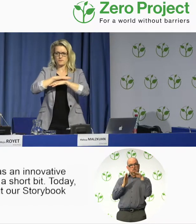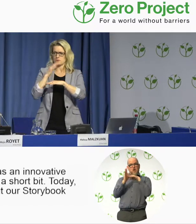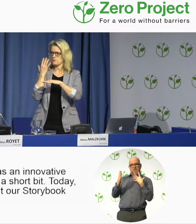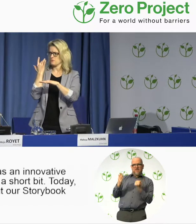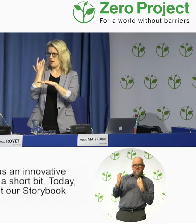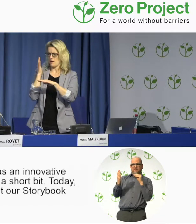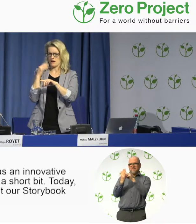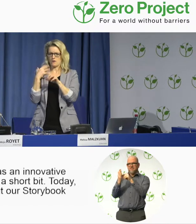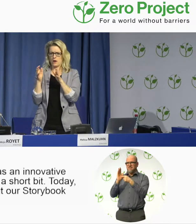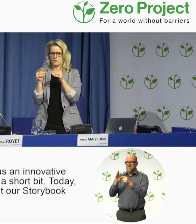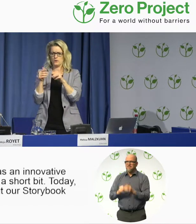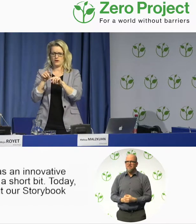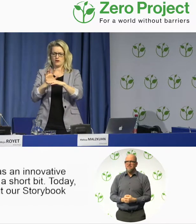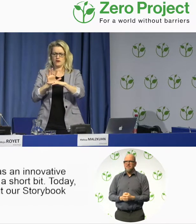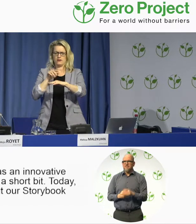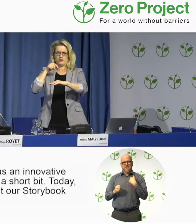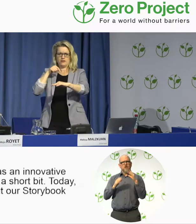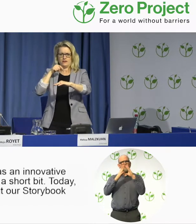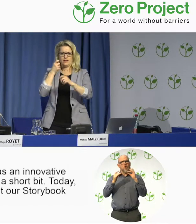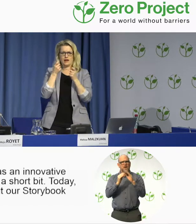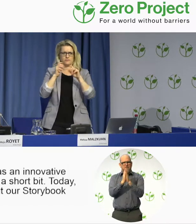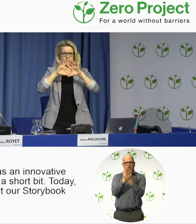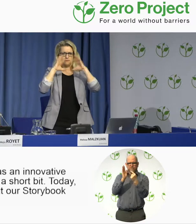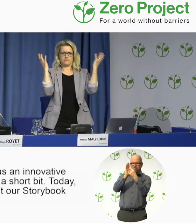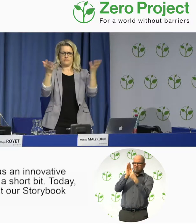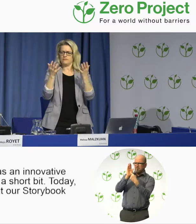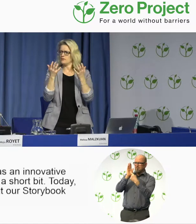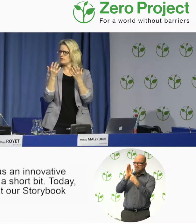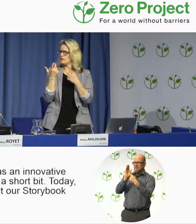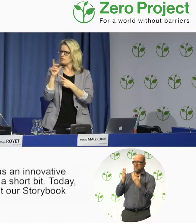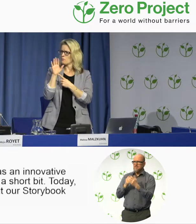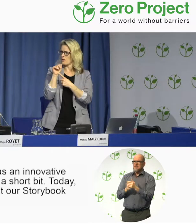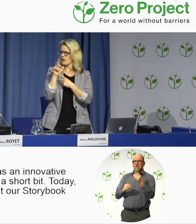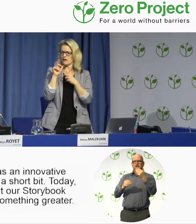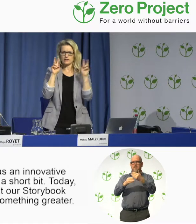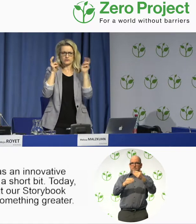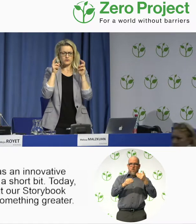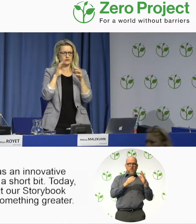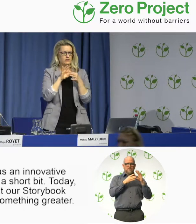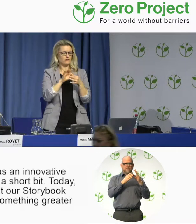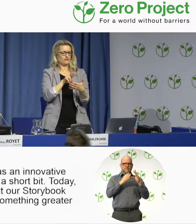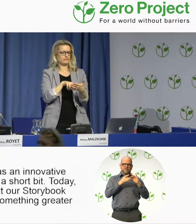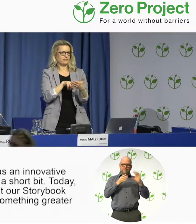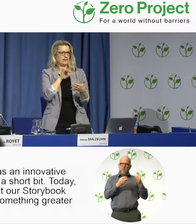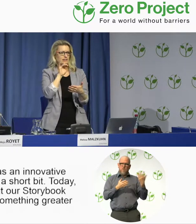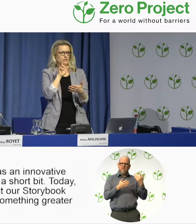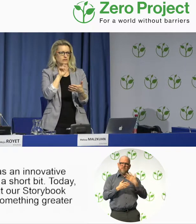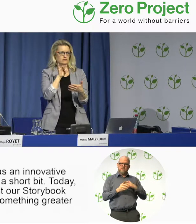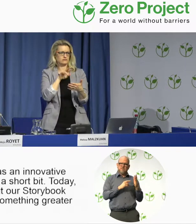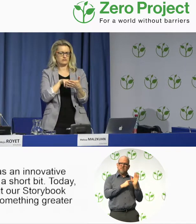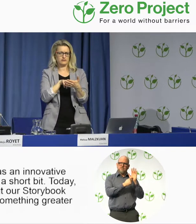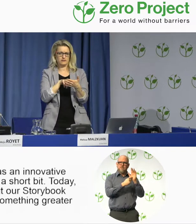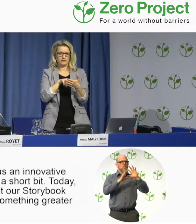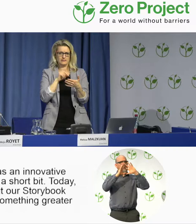We created the Storybook Creator platform in order to promote something greater, which